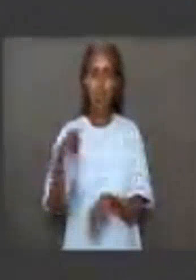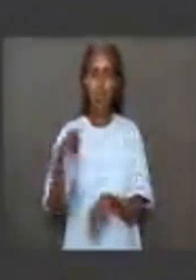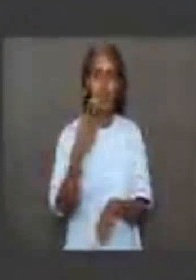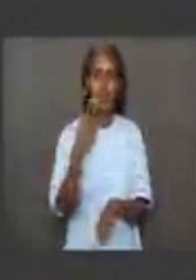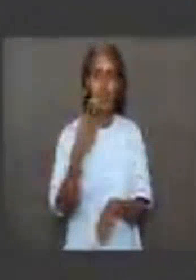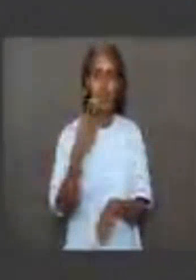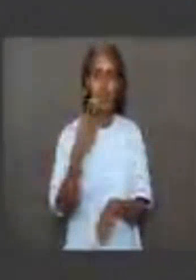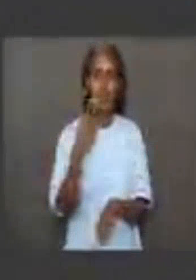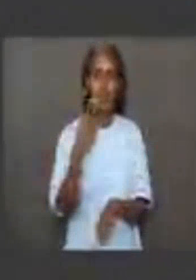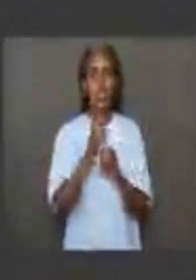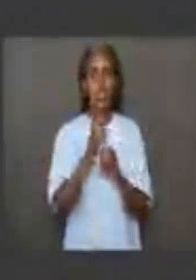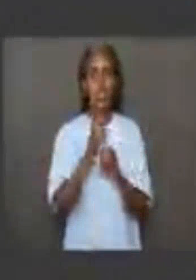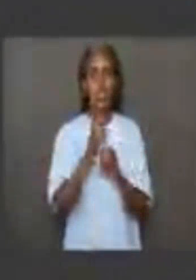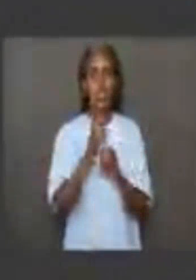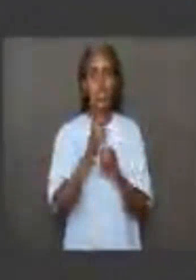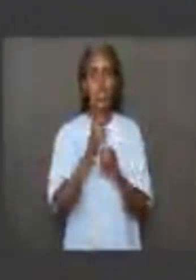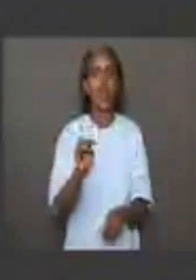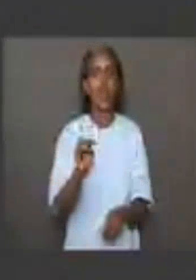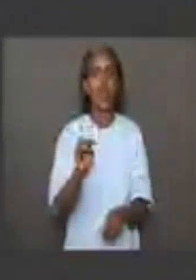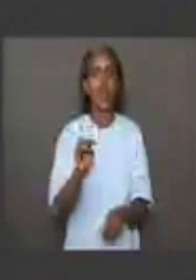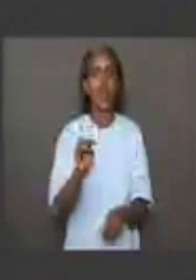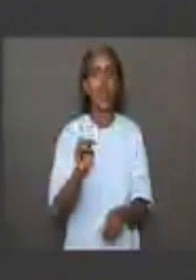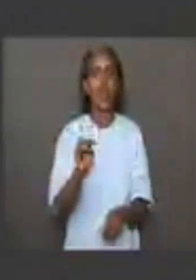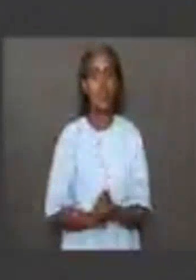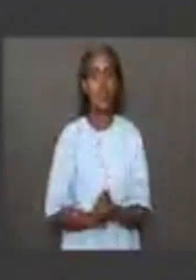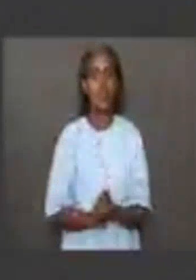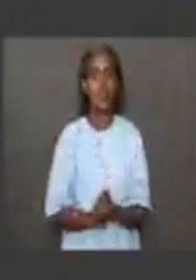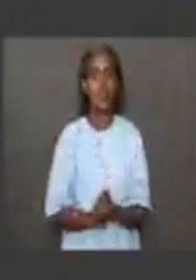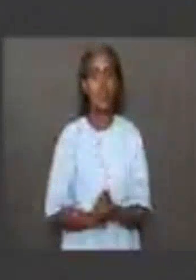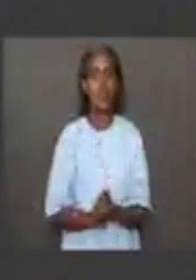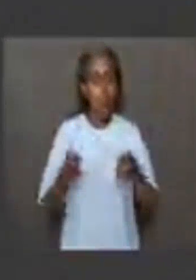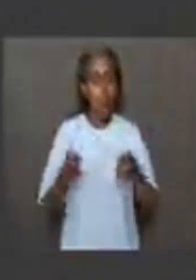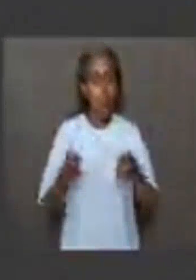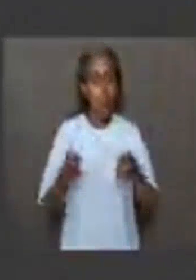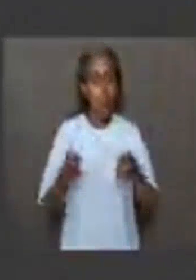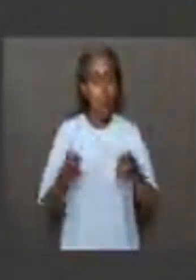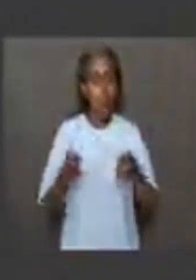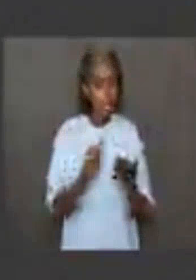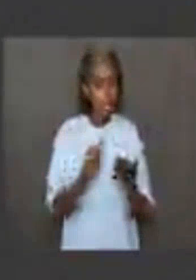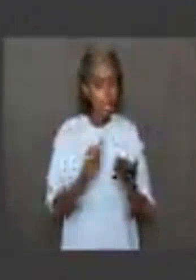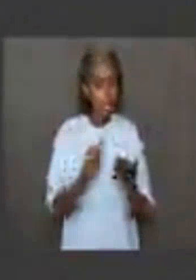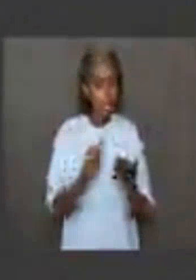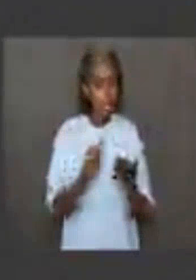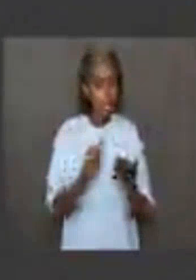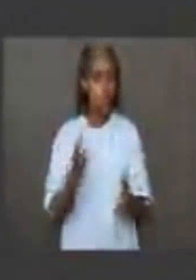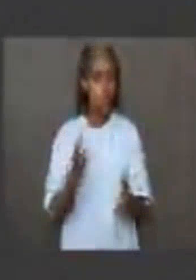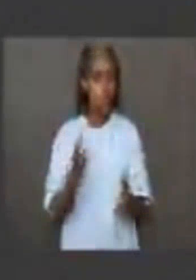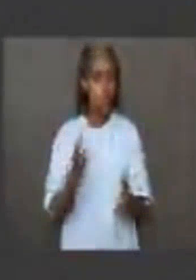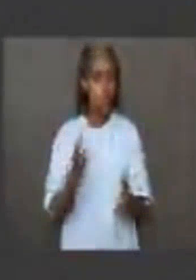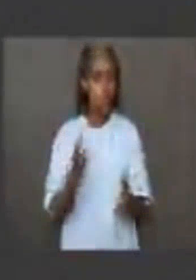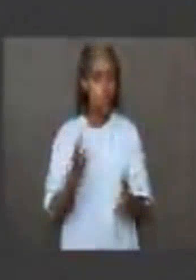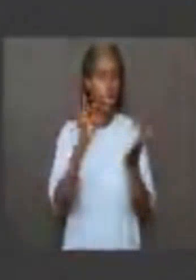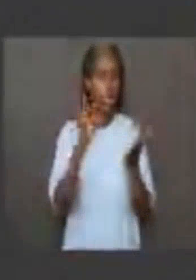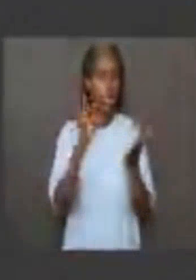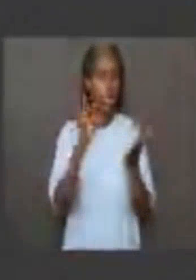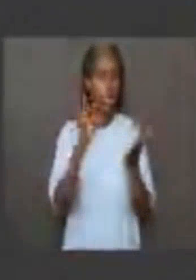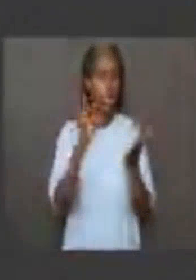scientific notation when there are too many numbers